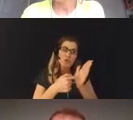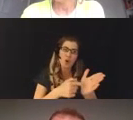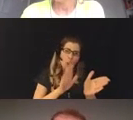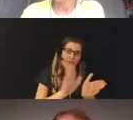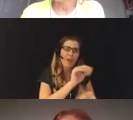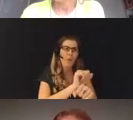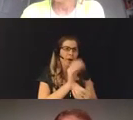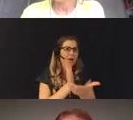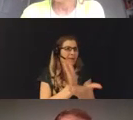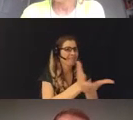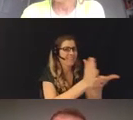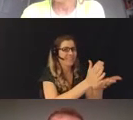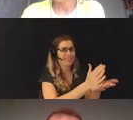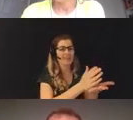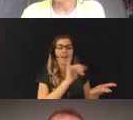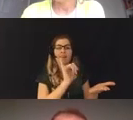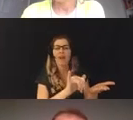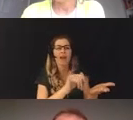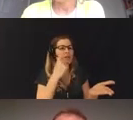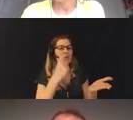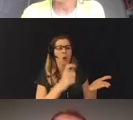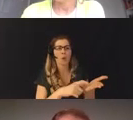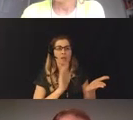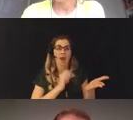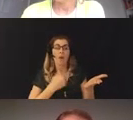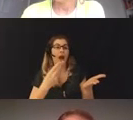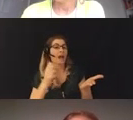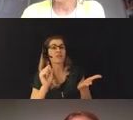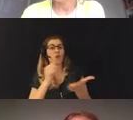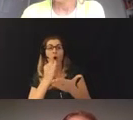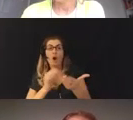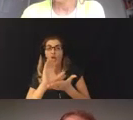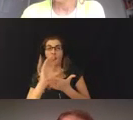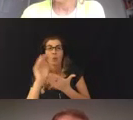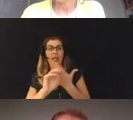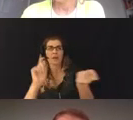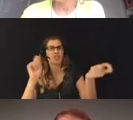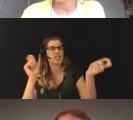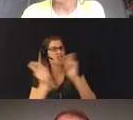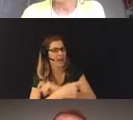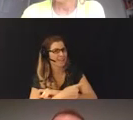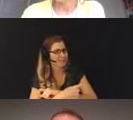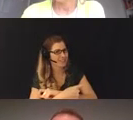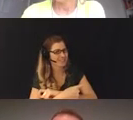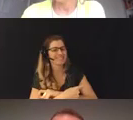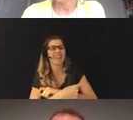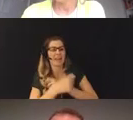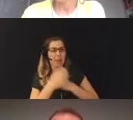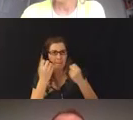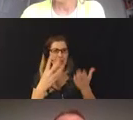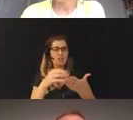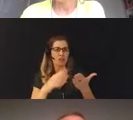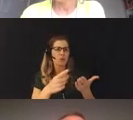has recently resulted in a complete renovation of our high school art curriculum with a heavy push to allow current students to participate in that